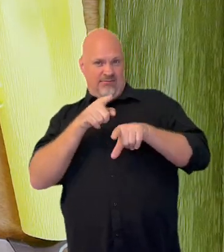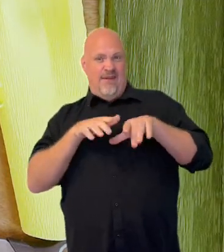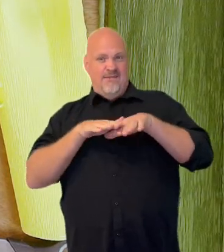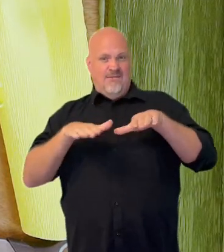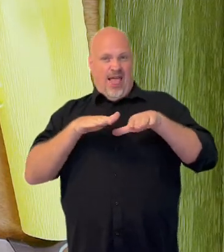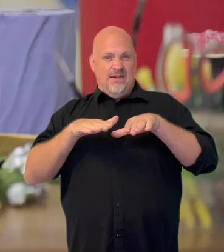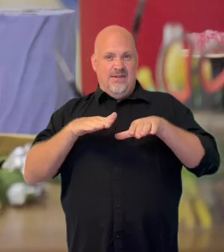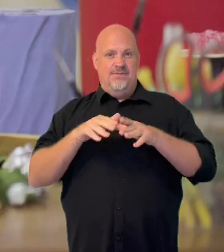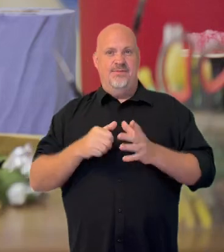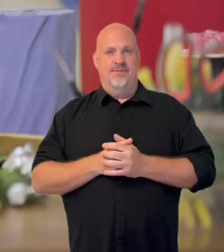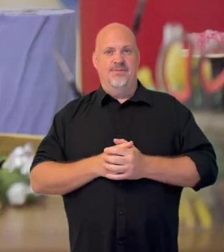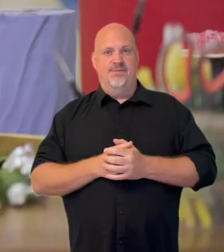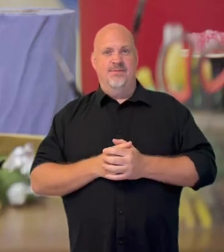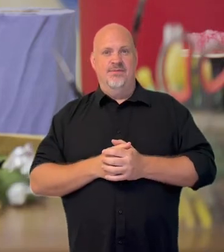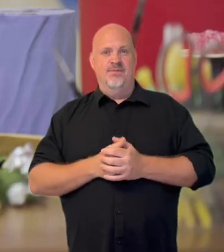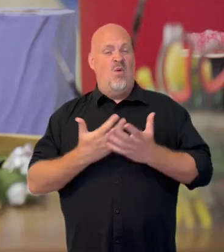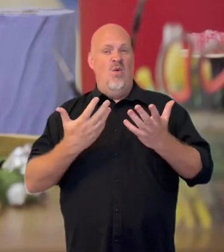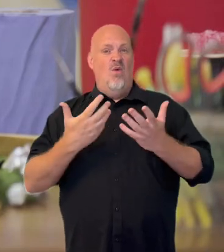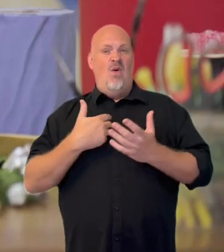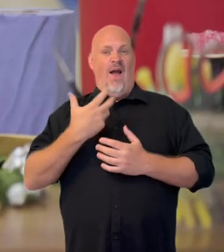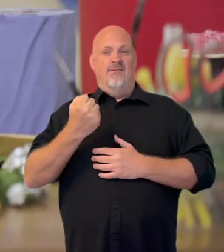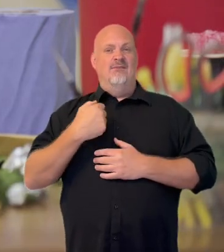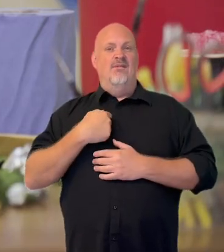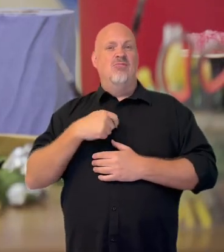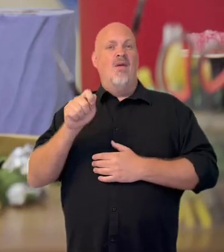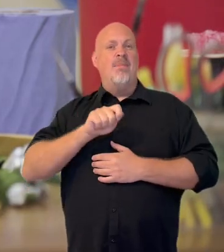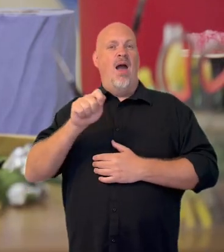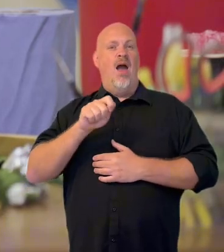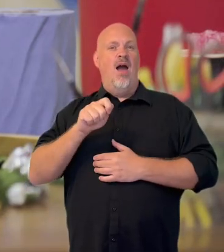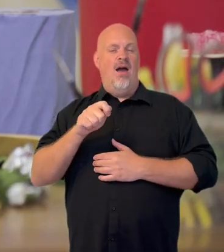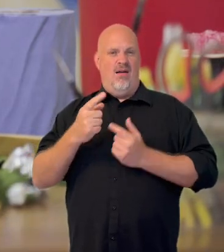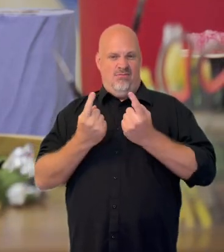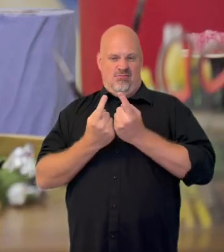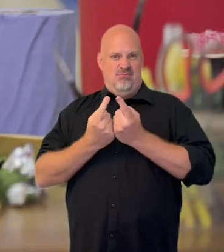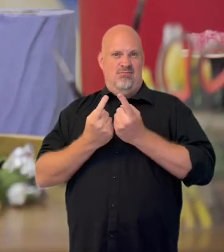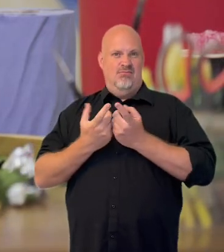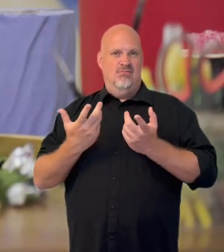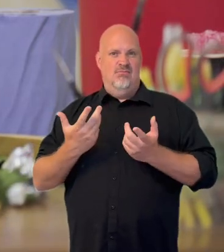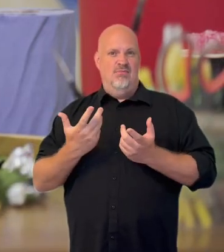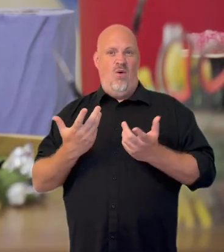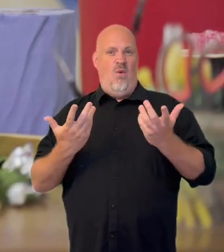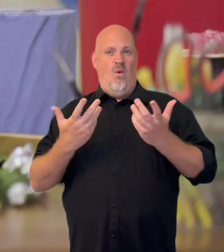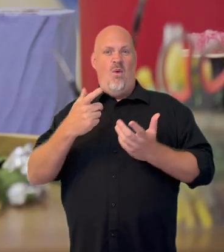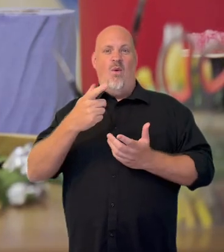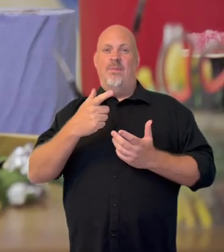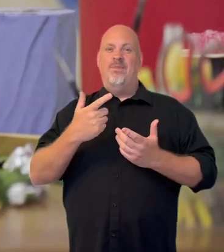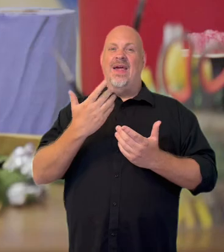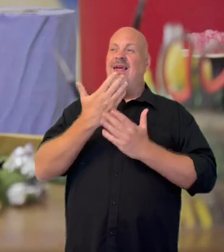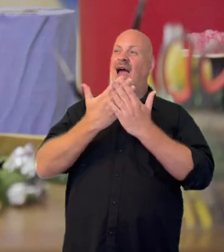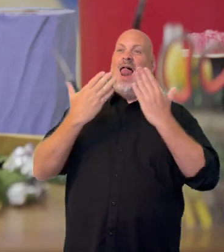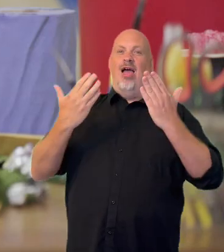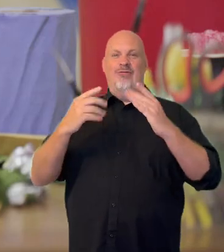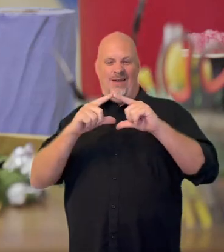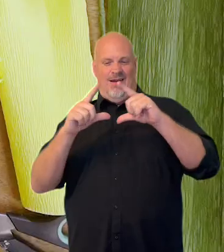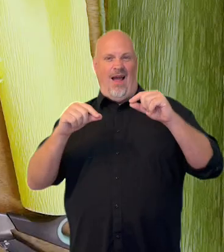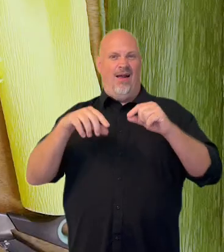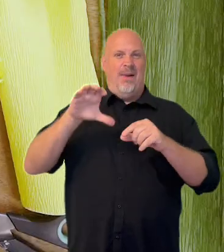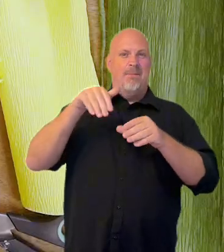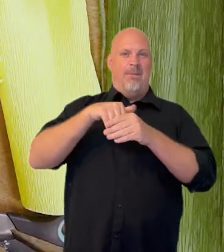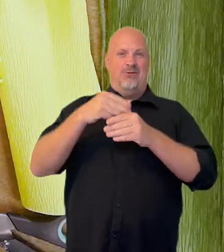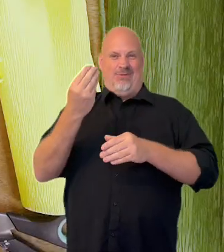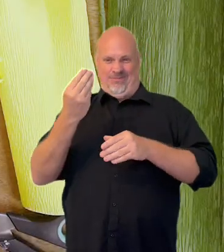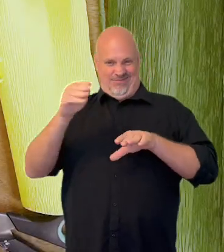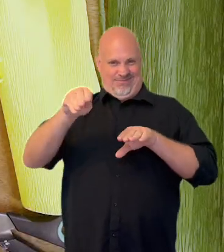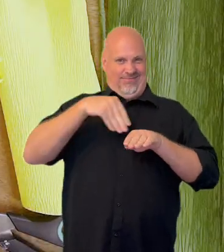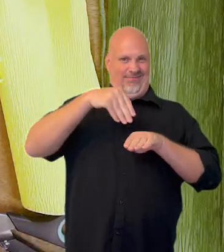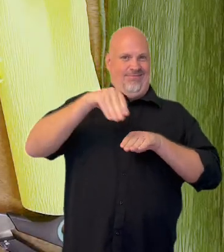or use, I have here a rubber tool, or I just have a membership card for a gallery, and you can just